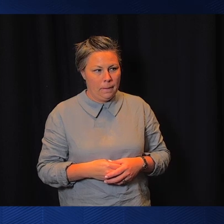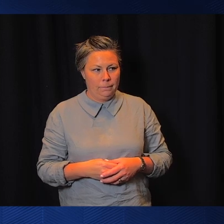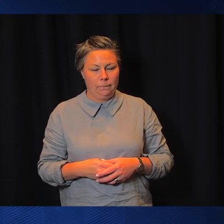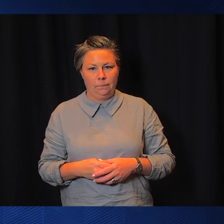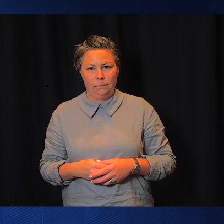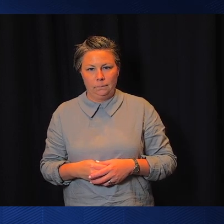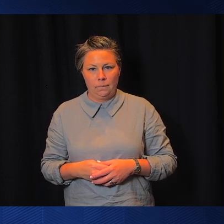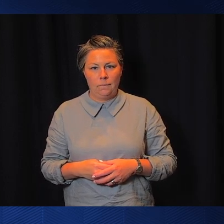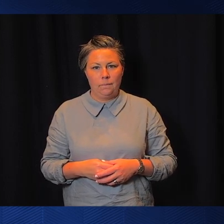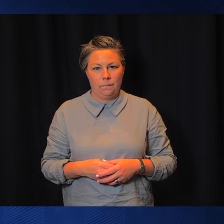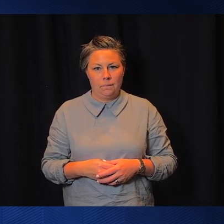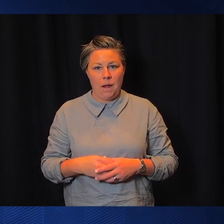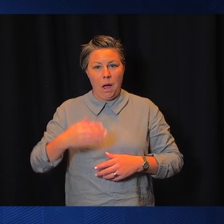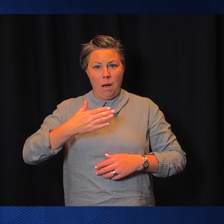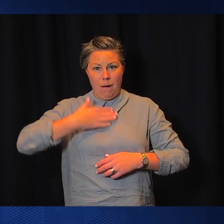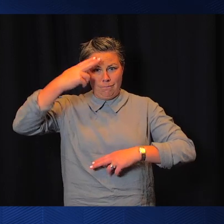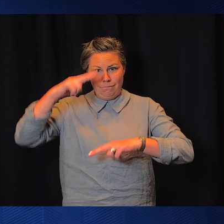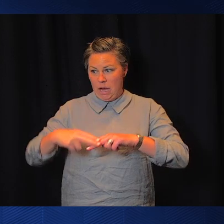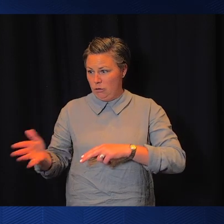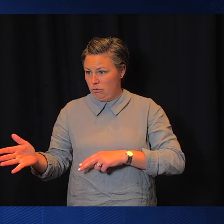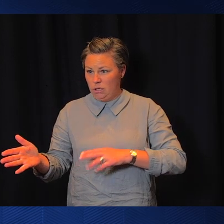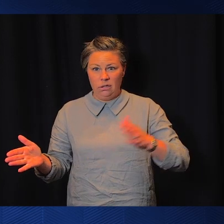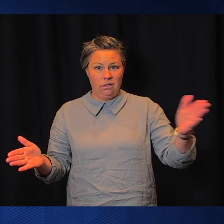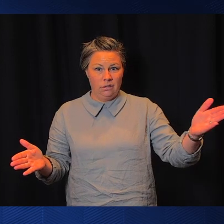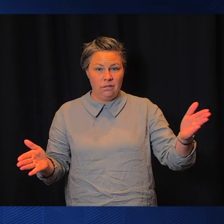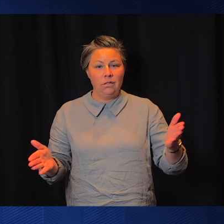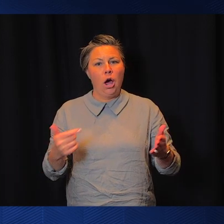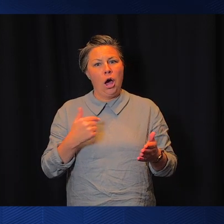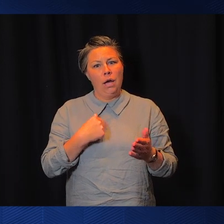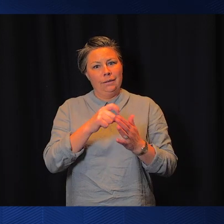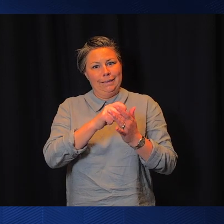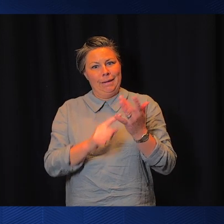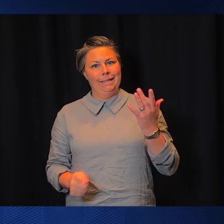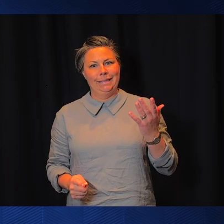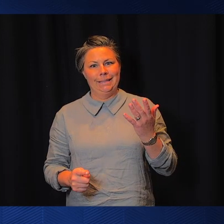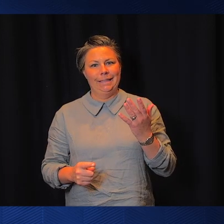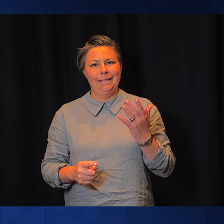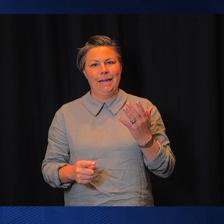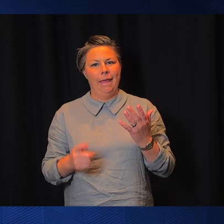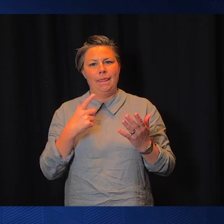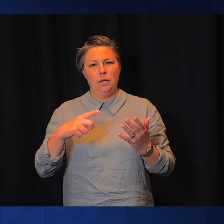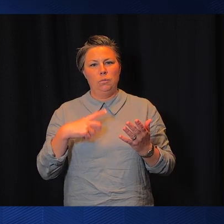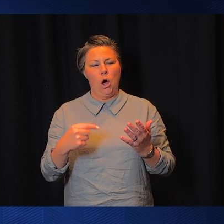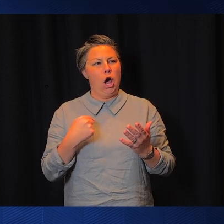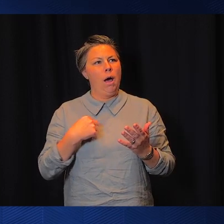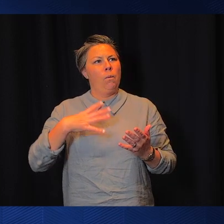as a person with disability influenced my decision to become a DRR officer